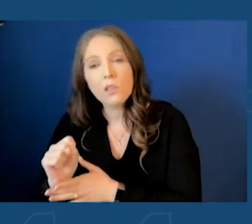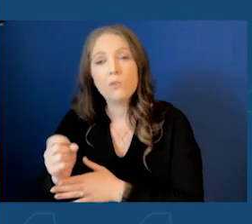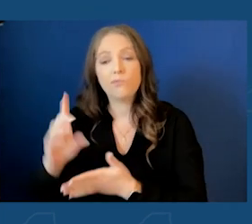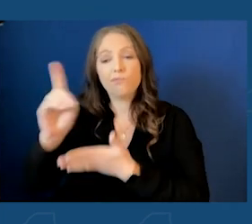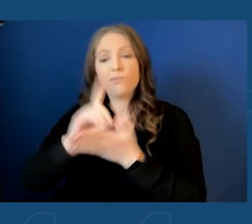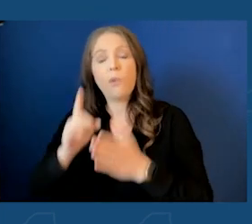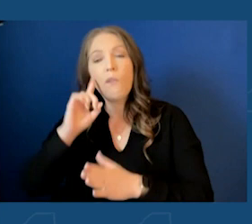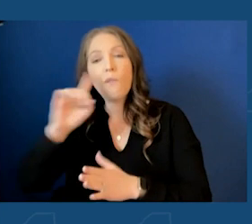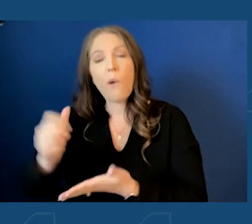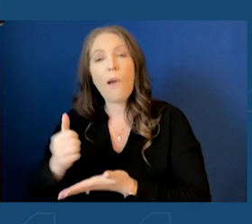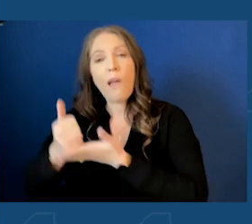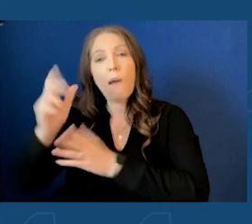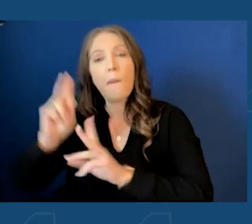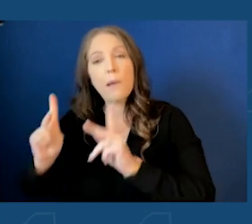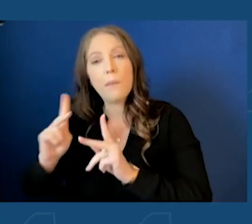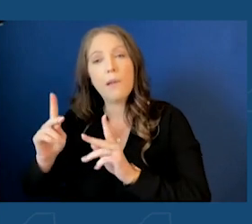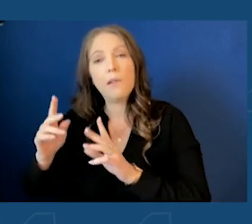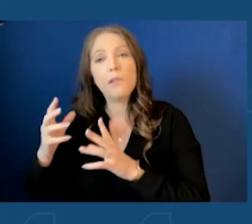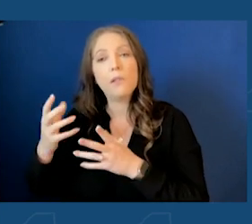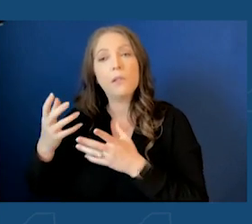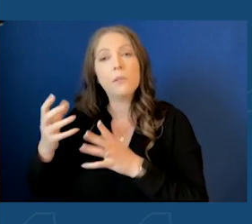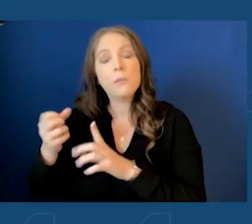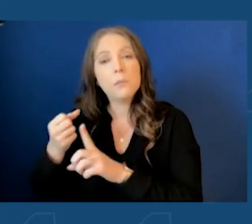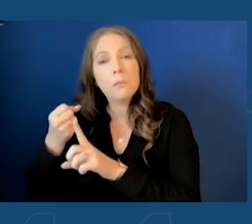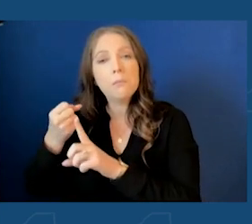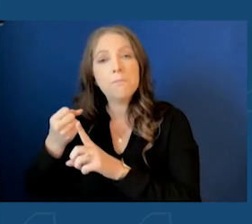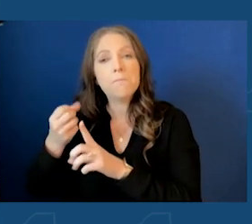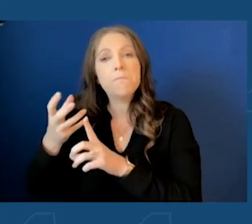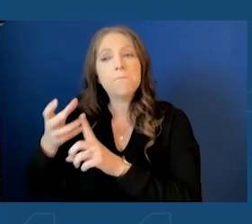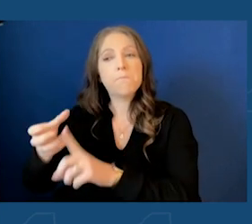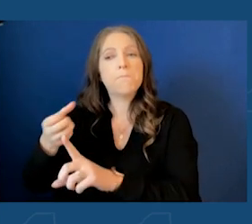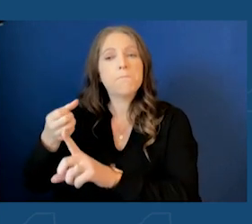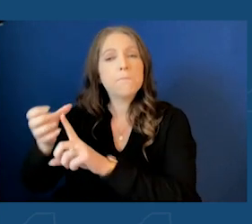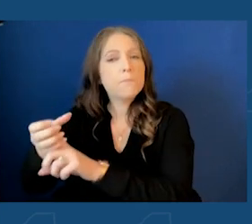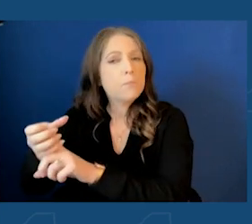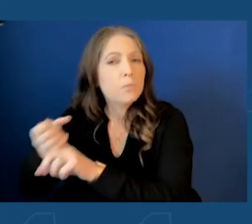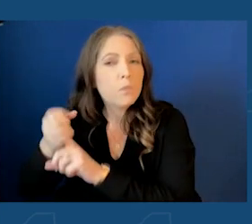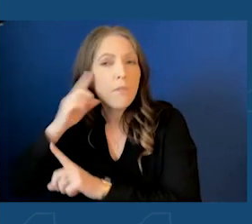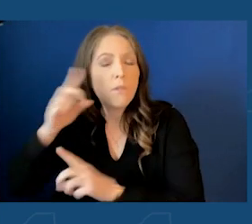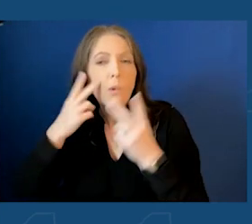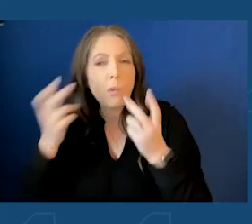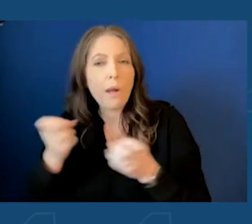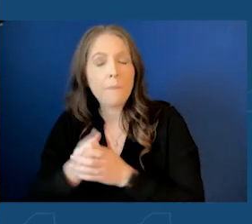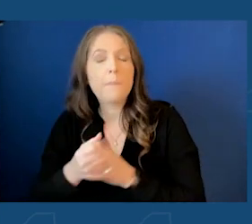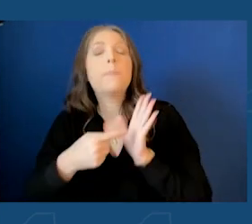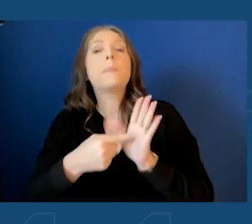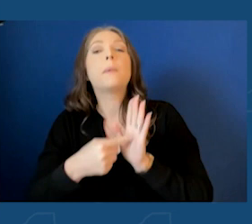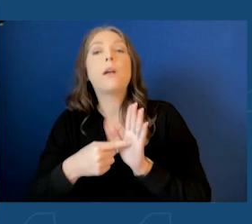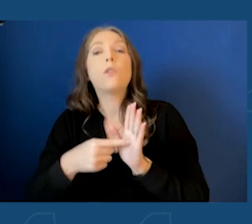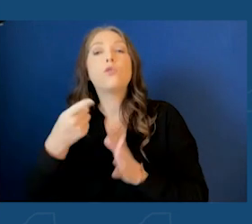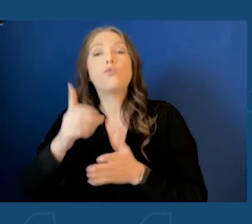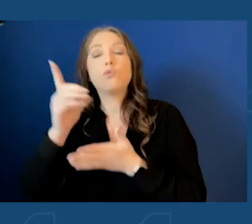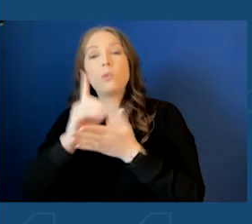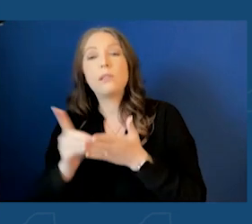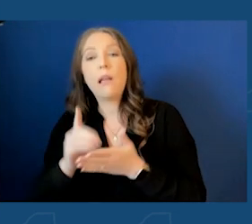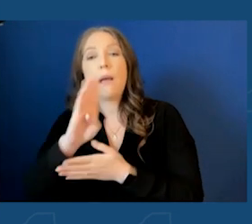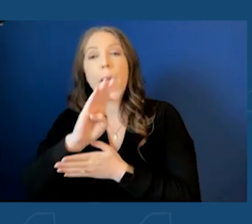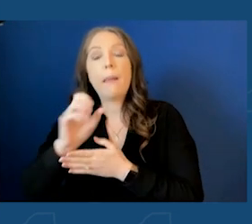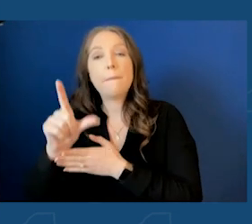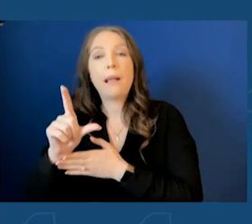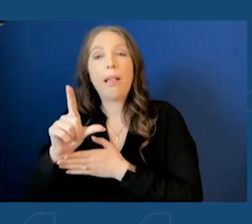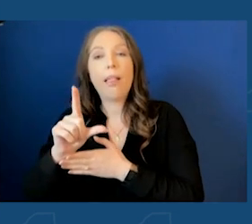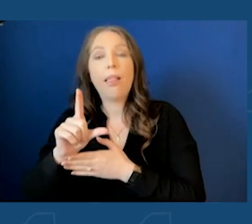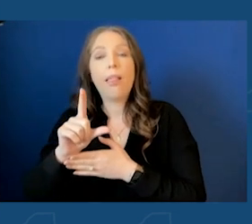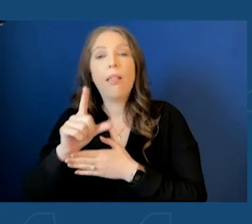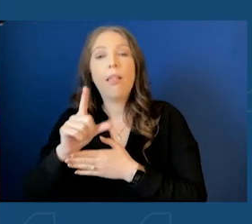people who've been convicted of crimes. And I'll give you an example. In September, you signed a bill that changes the name from inmate to incarcerated